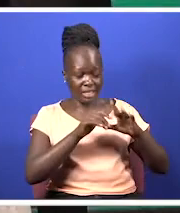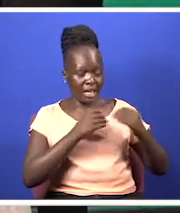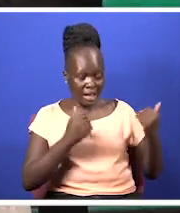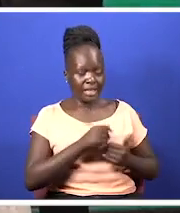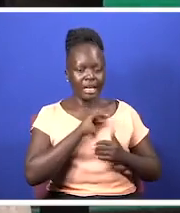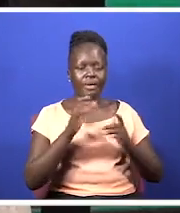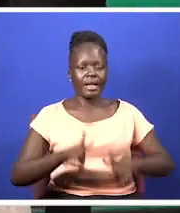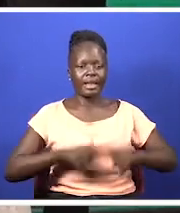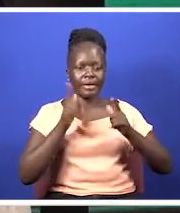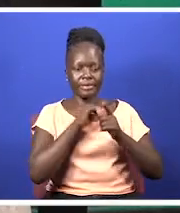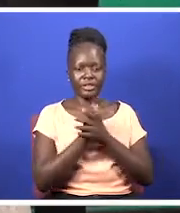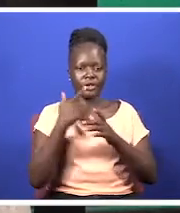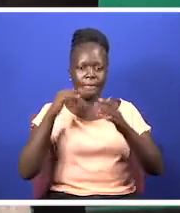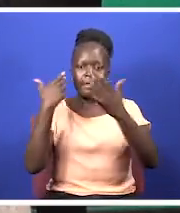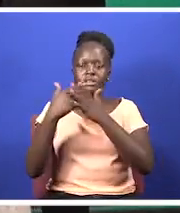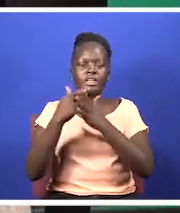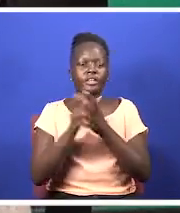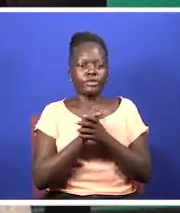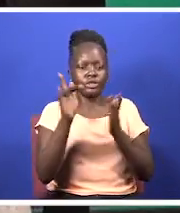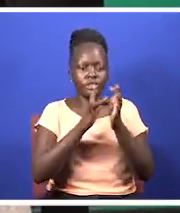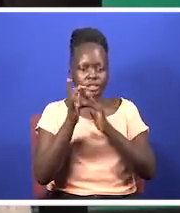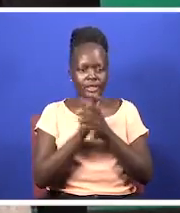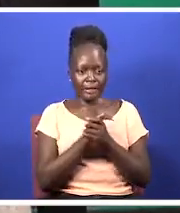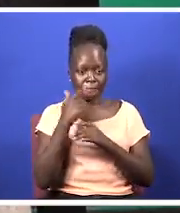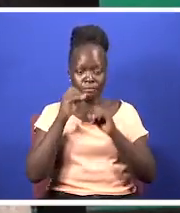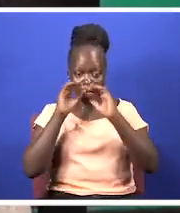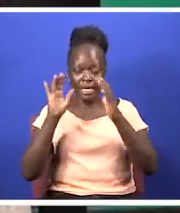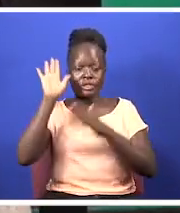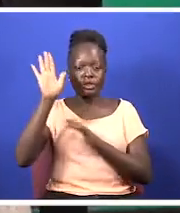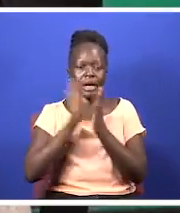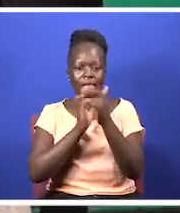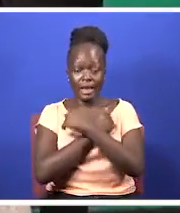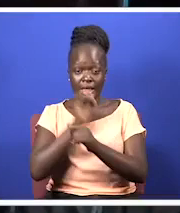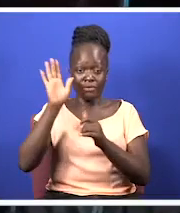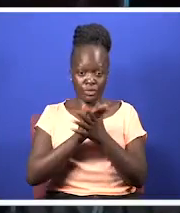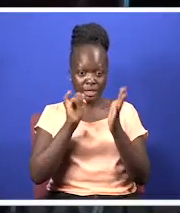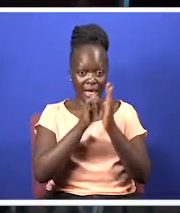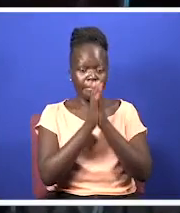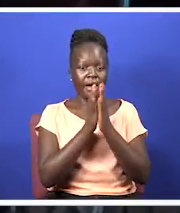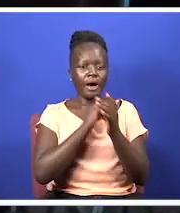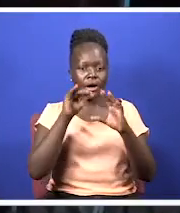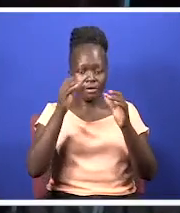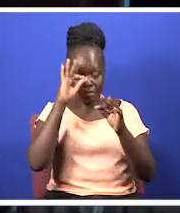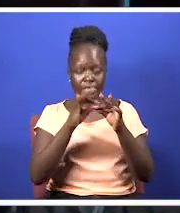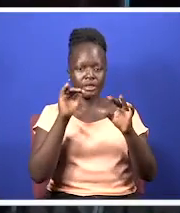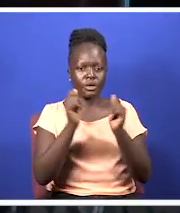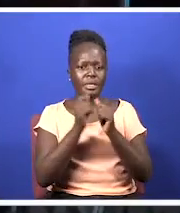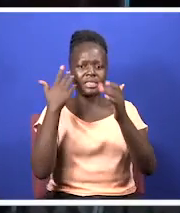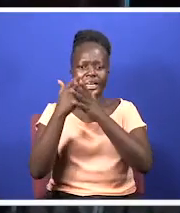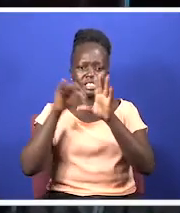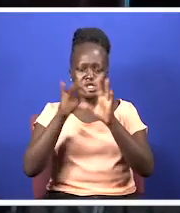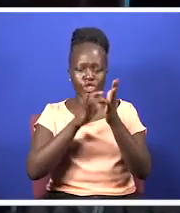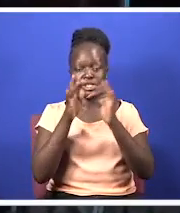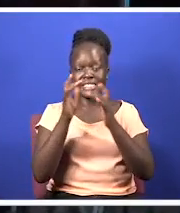and our lives. Oh, we thank you, King Jesus. We bless you and we love you. This is our prayer of faith with thanksgiving